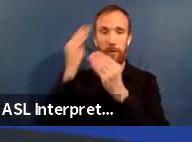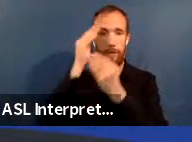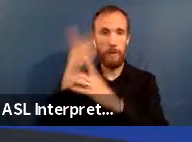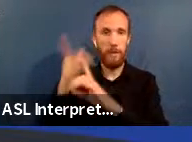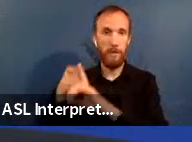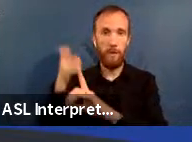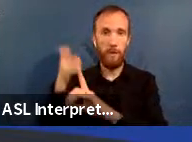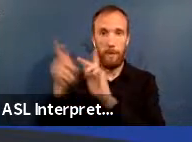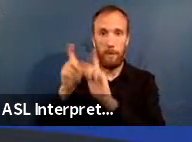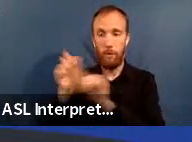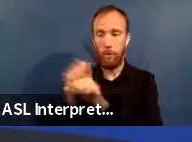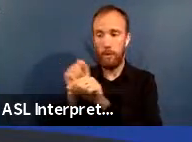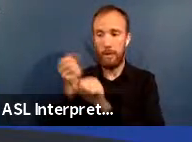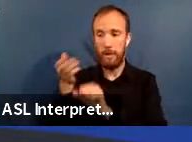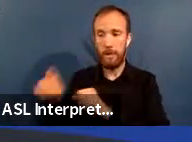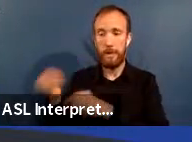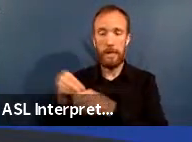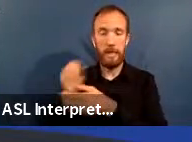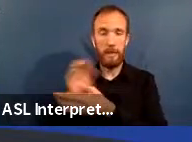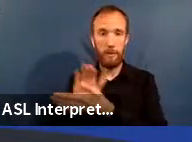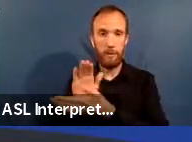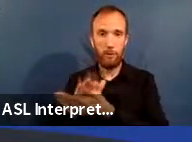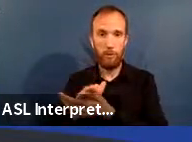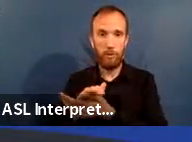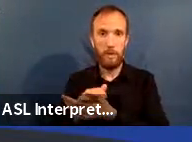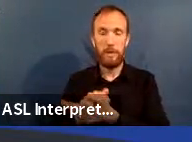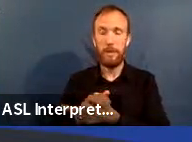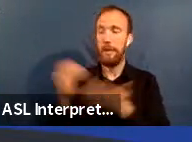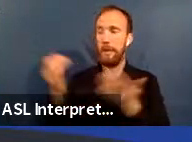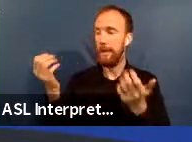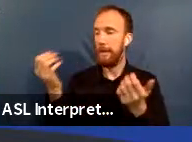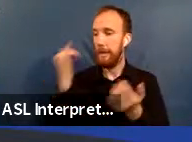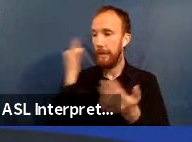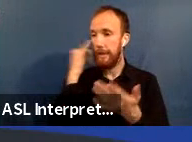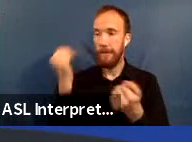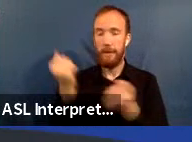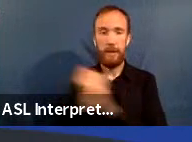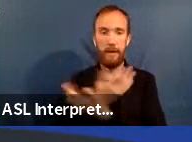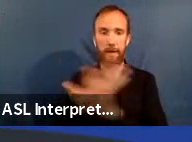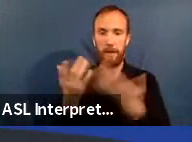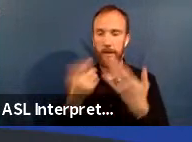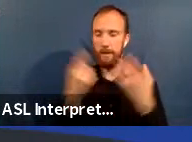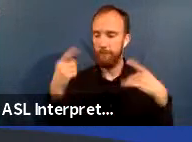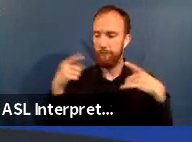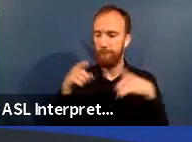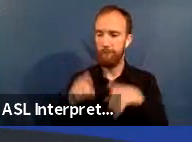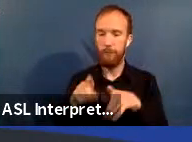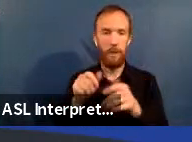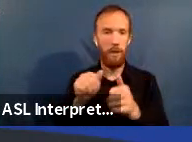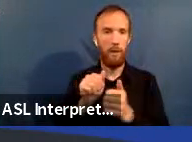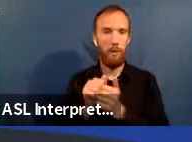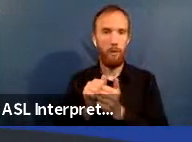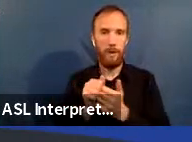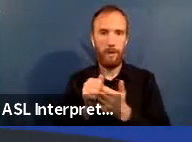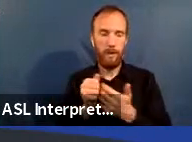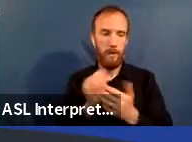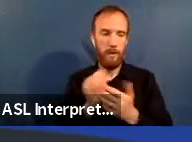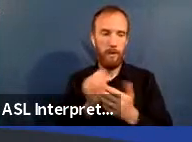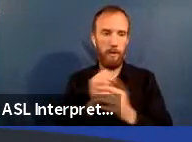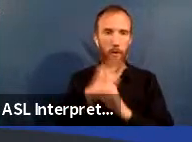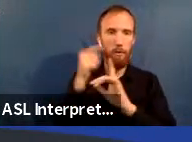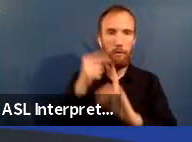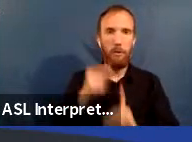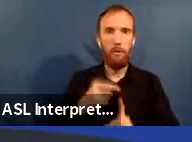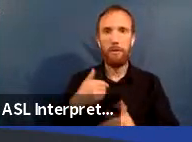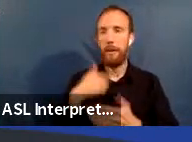And these factors, in alignment with the district's academic initiatives and available funding, drive the project